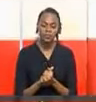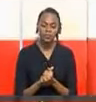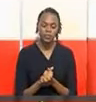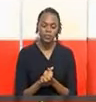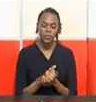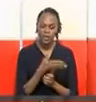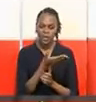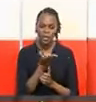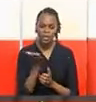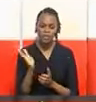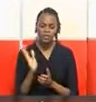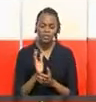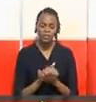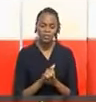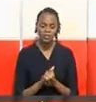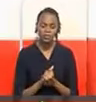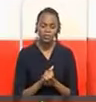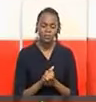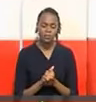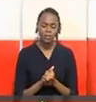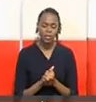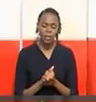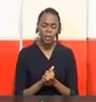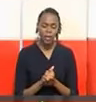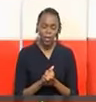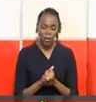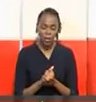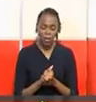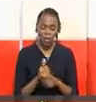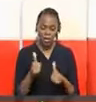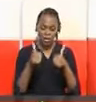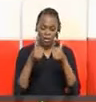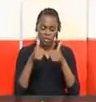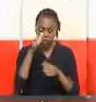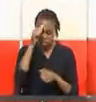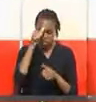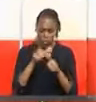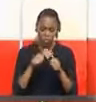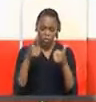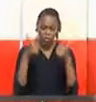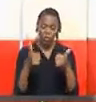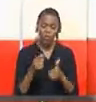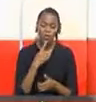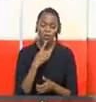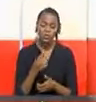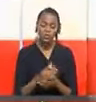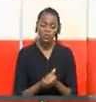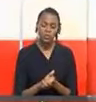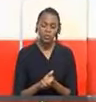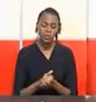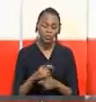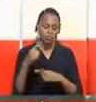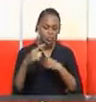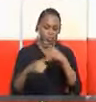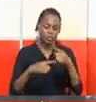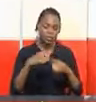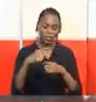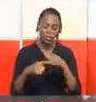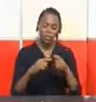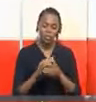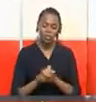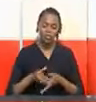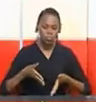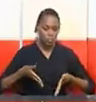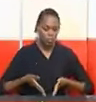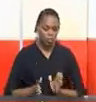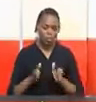Anybody that has good memories of my dad will ensure that his legacy lives on for generations to